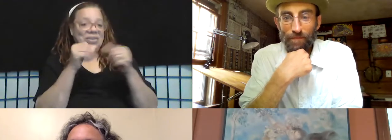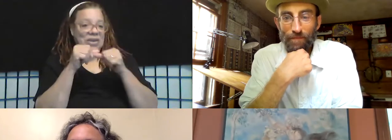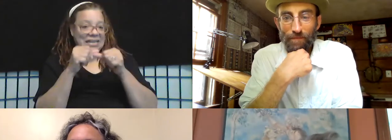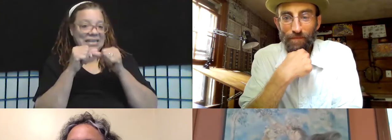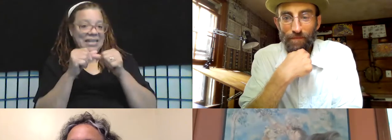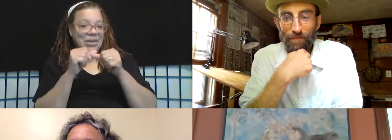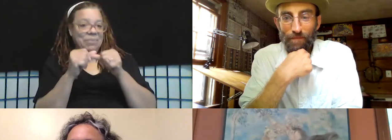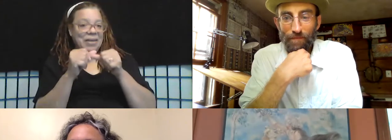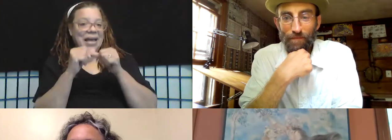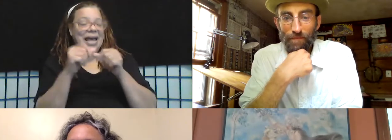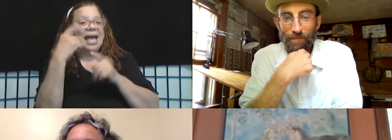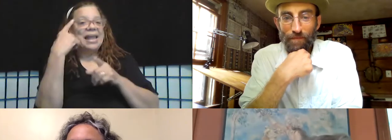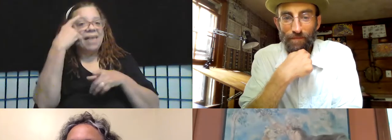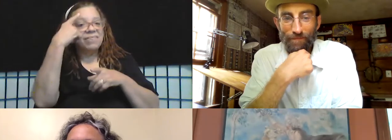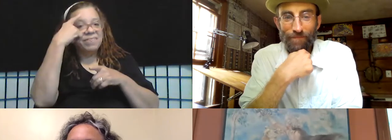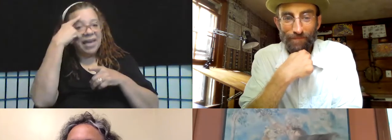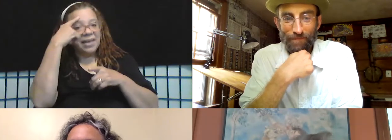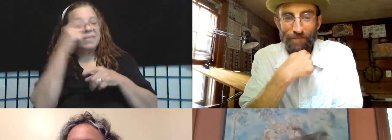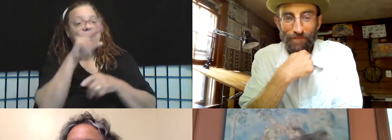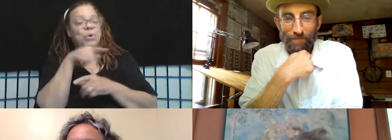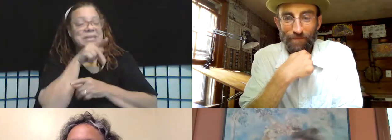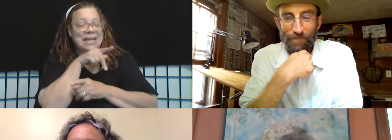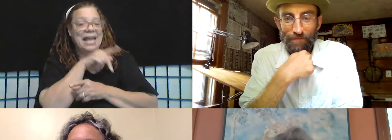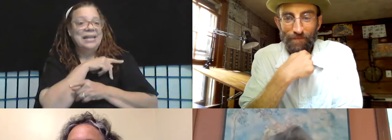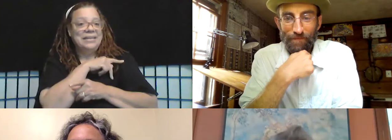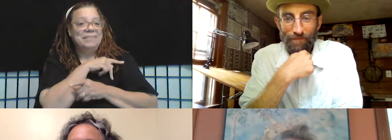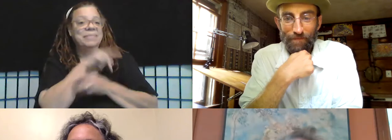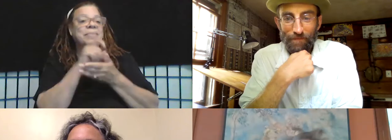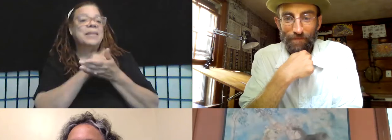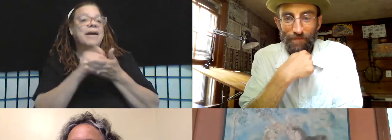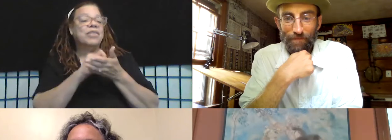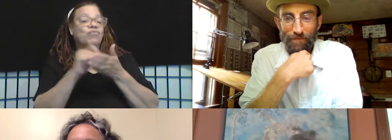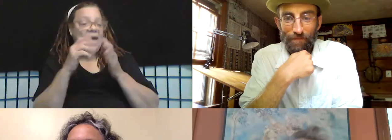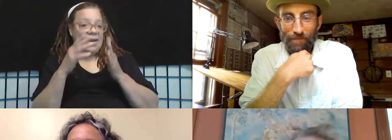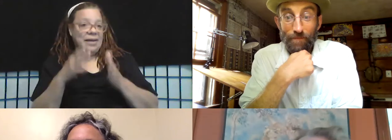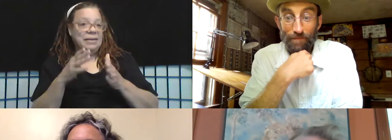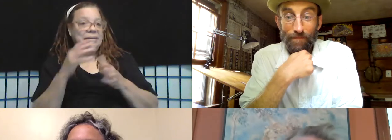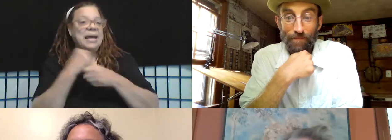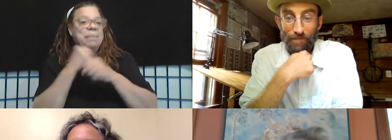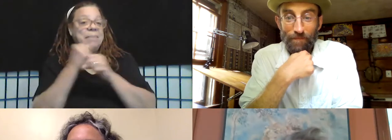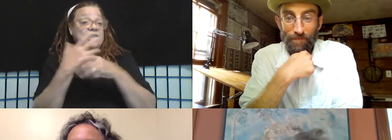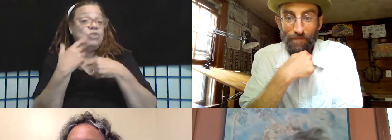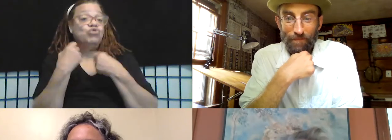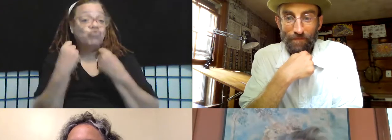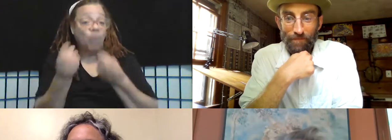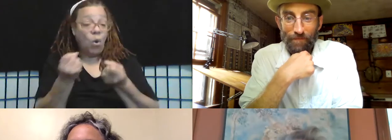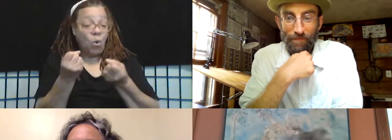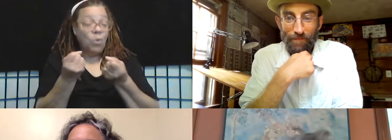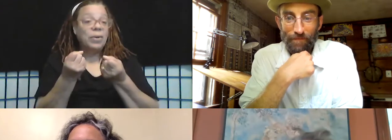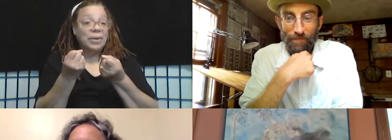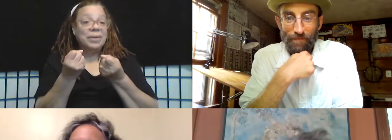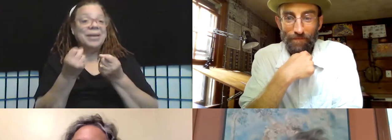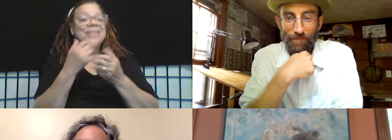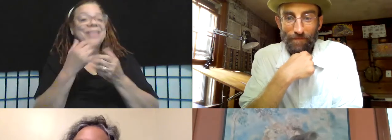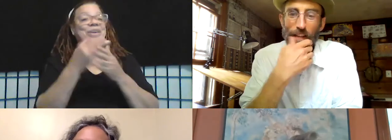And I think the personality of the writer, at least as you present them, it just comes through much more strongly. So thank you for that. It was